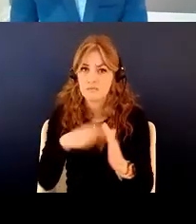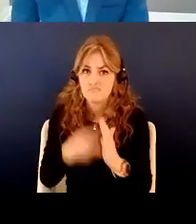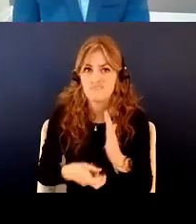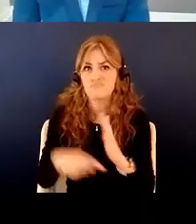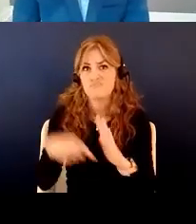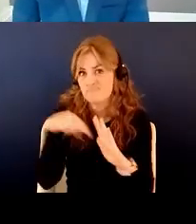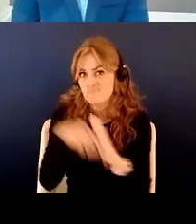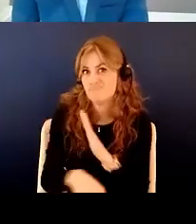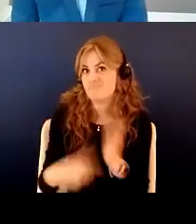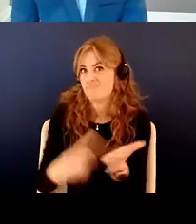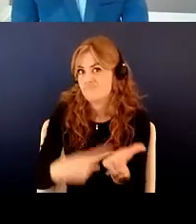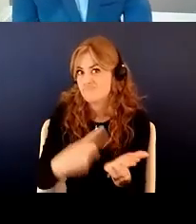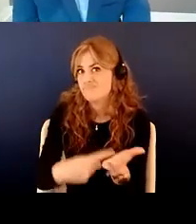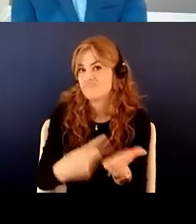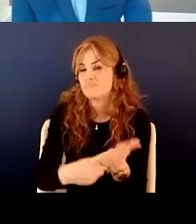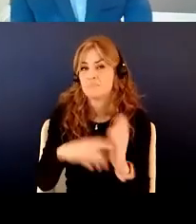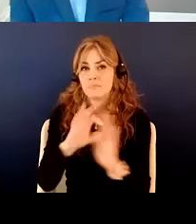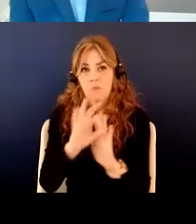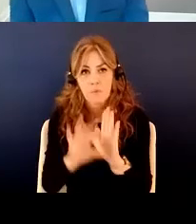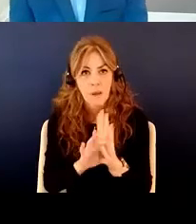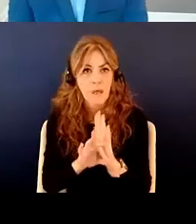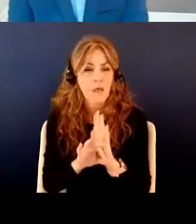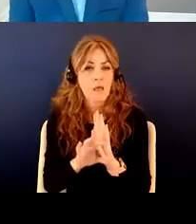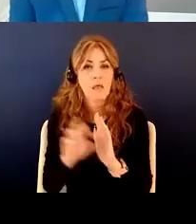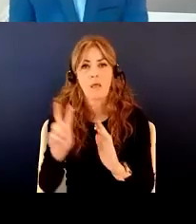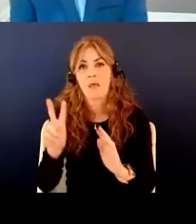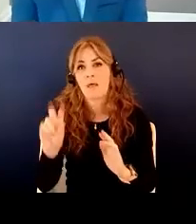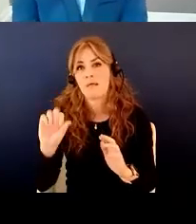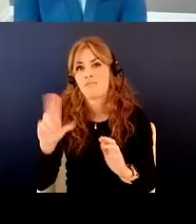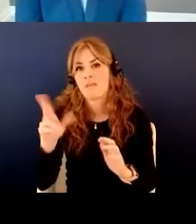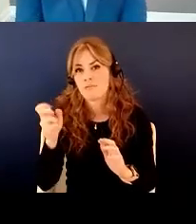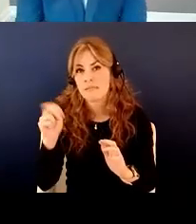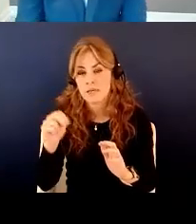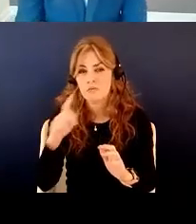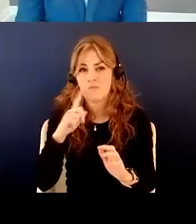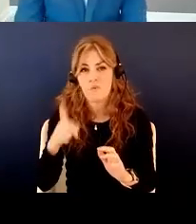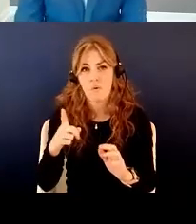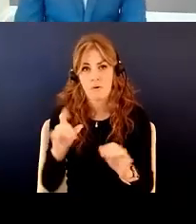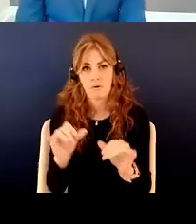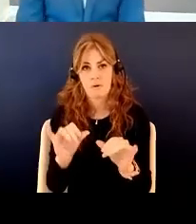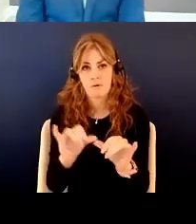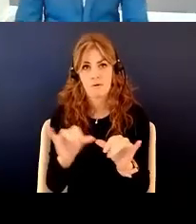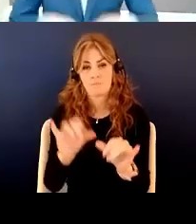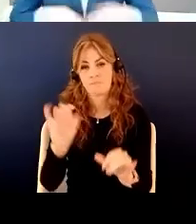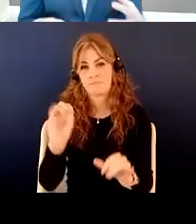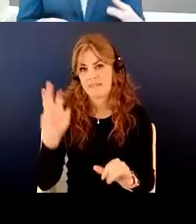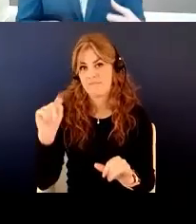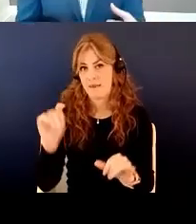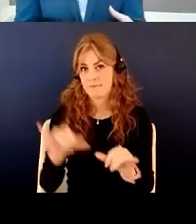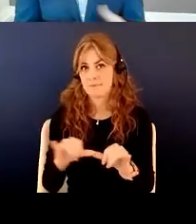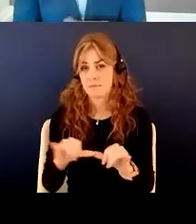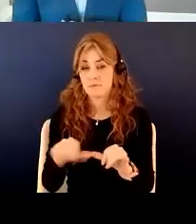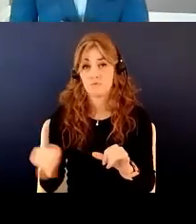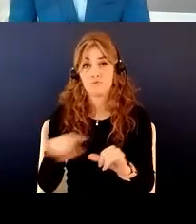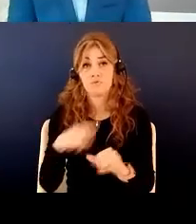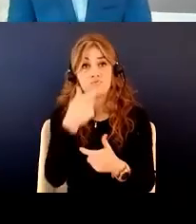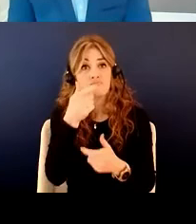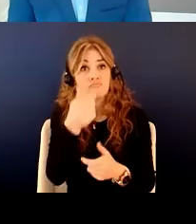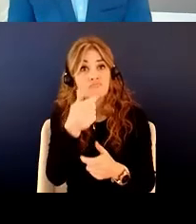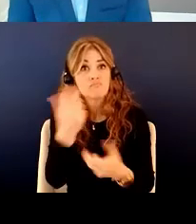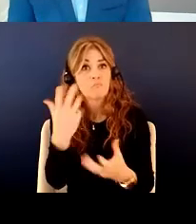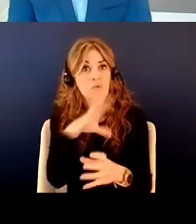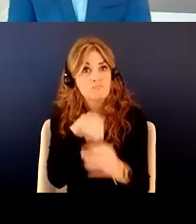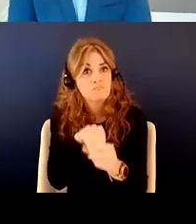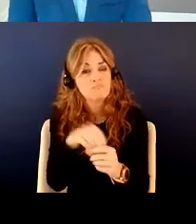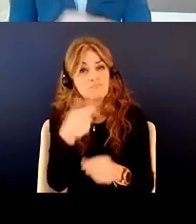into the formulas and variations on these effect sizes. So if you're interested in doing a